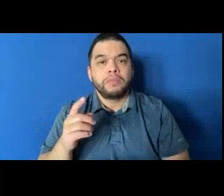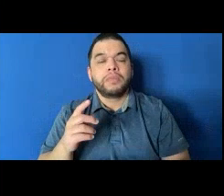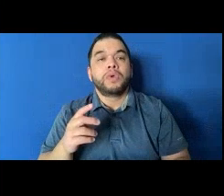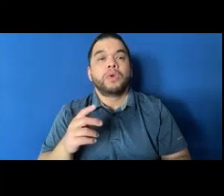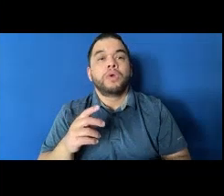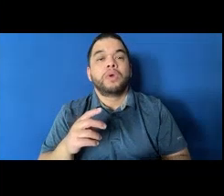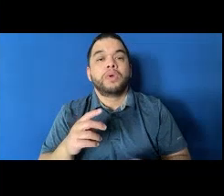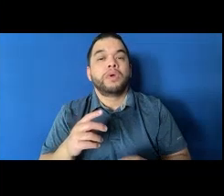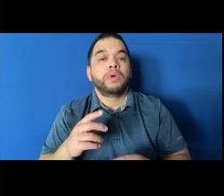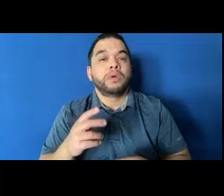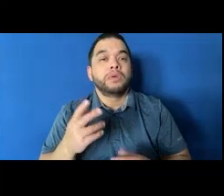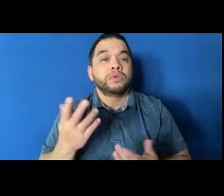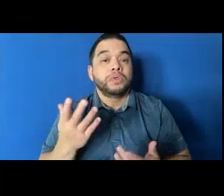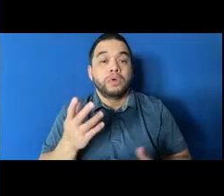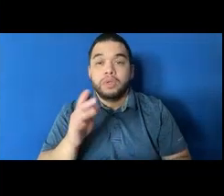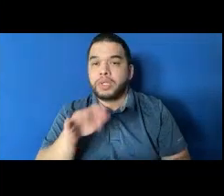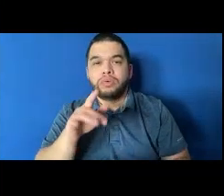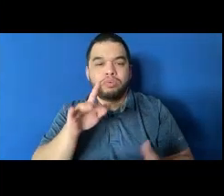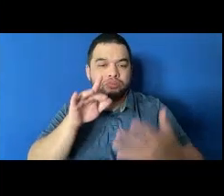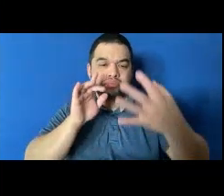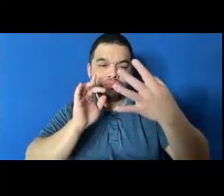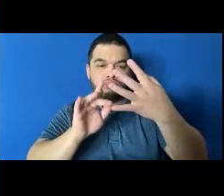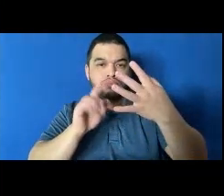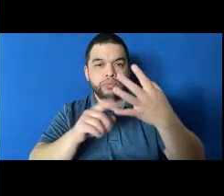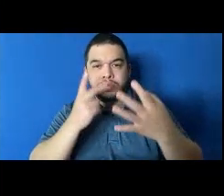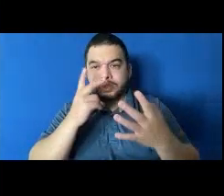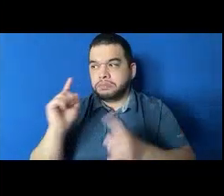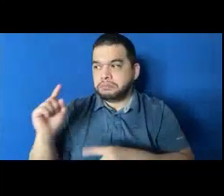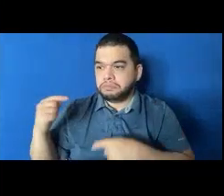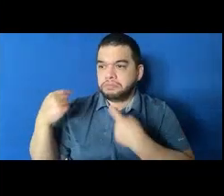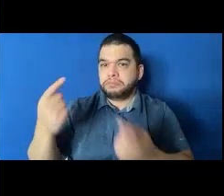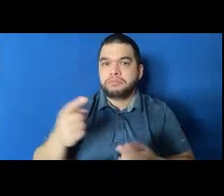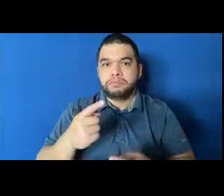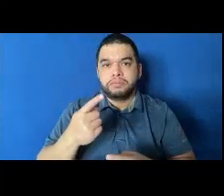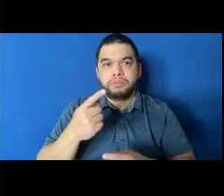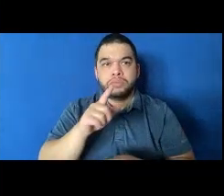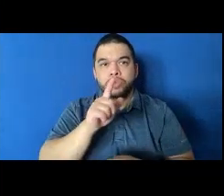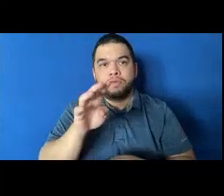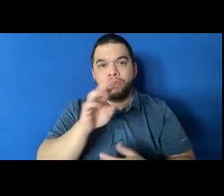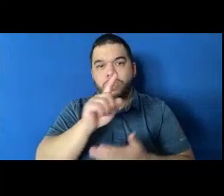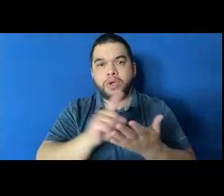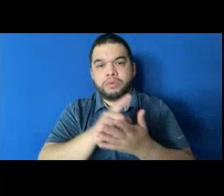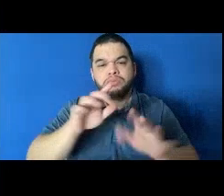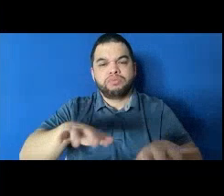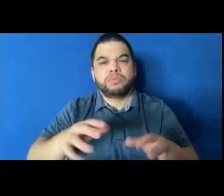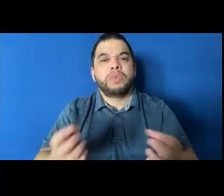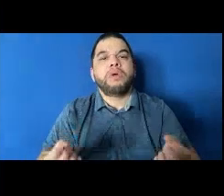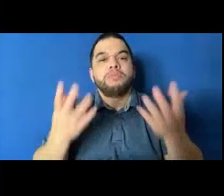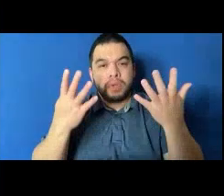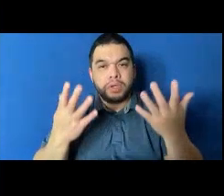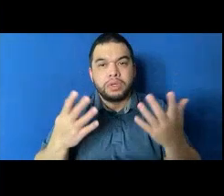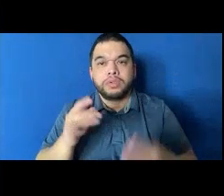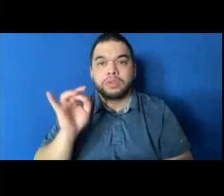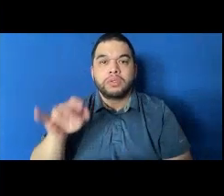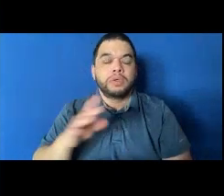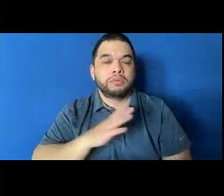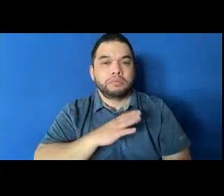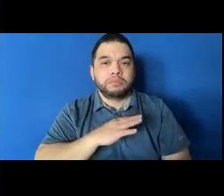by meteorological stations in those areas. So you can see how much has rained in the last 24